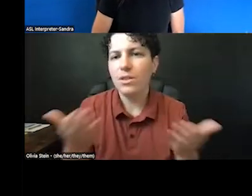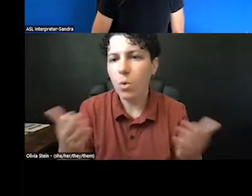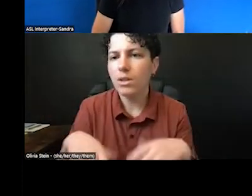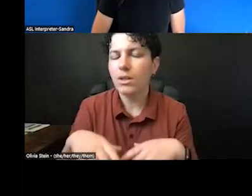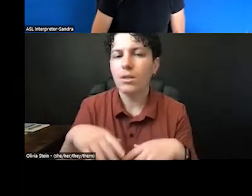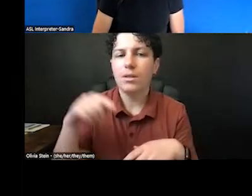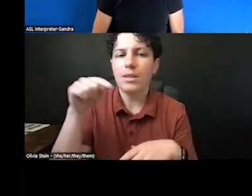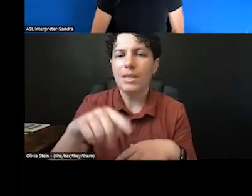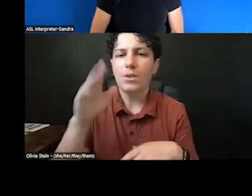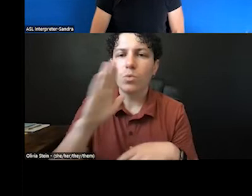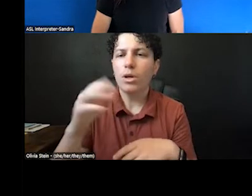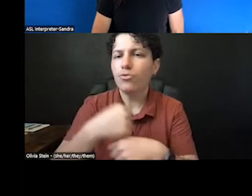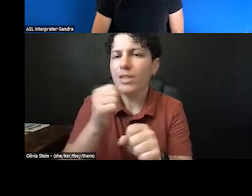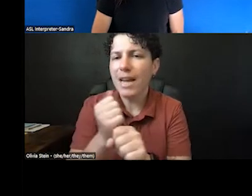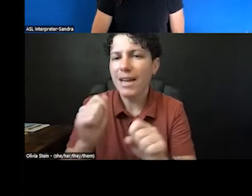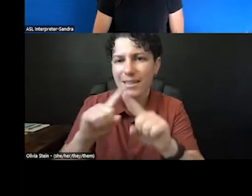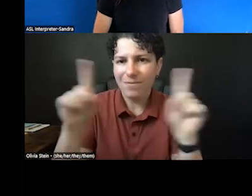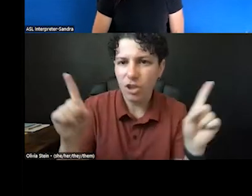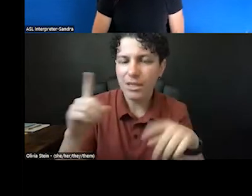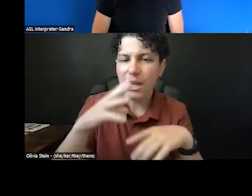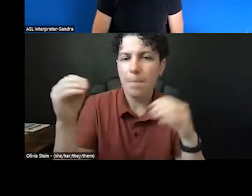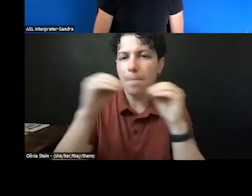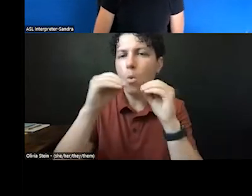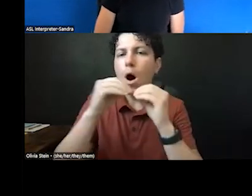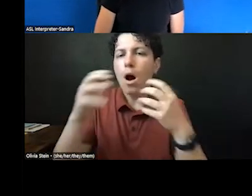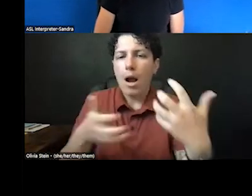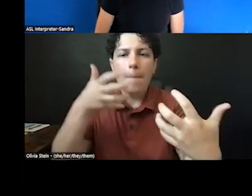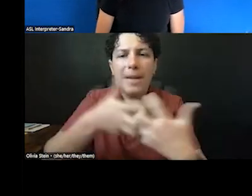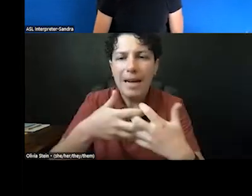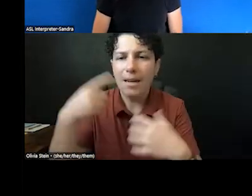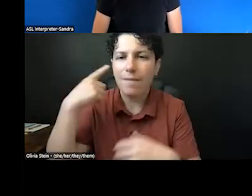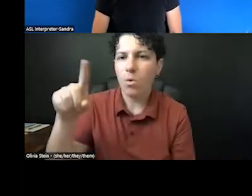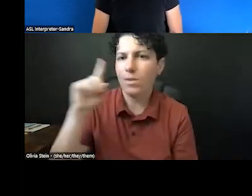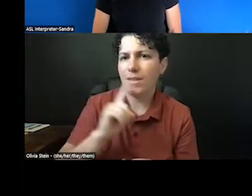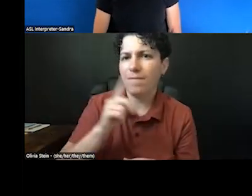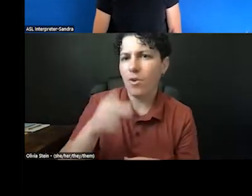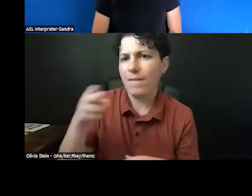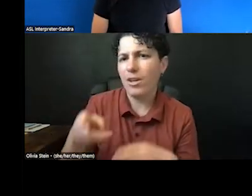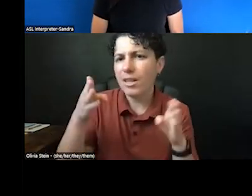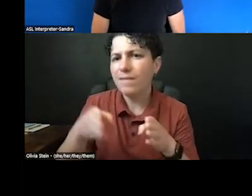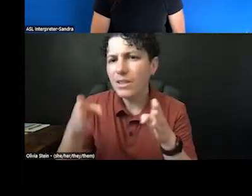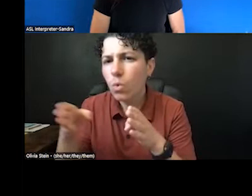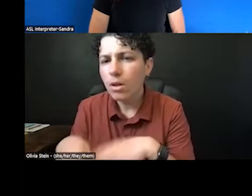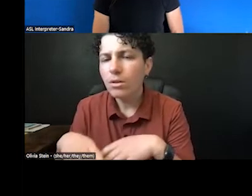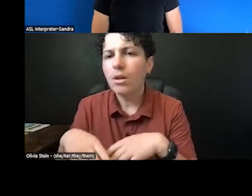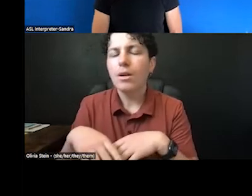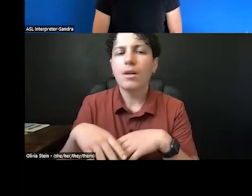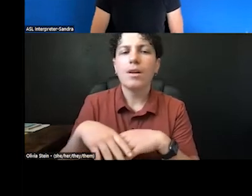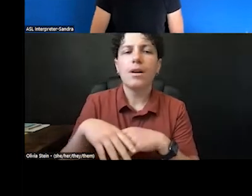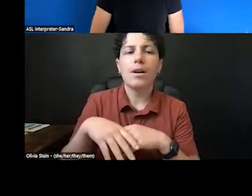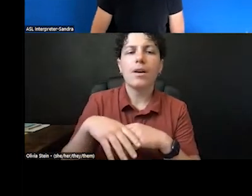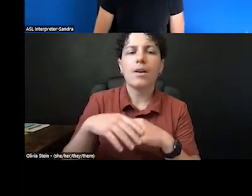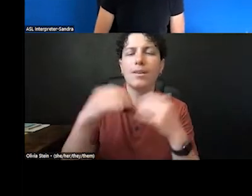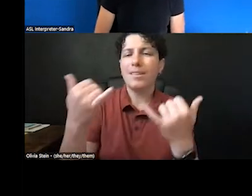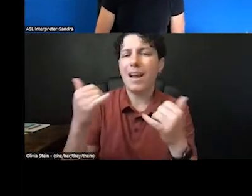this amazing resource. This would create a difference and more for access for